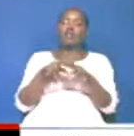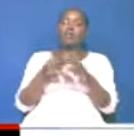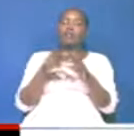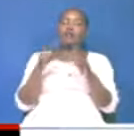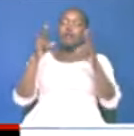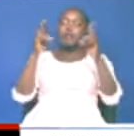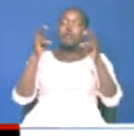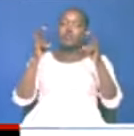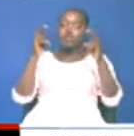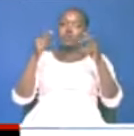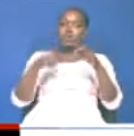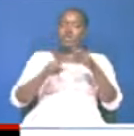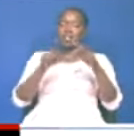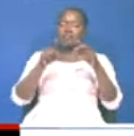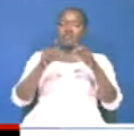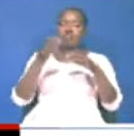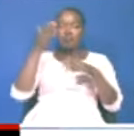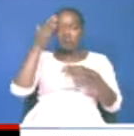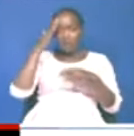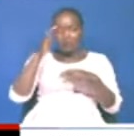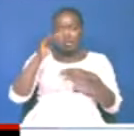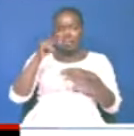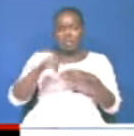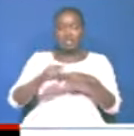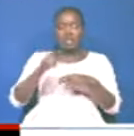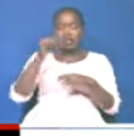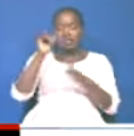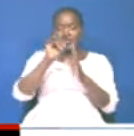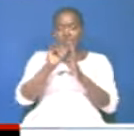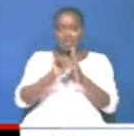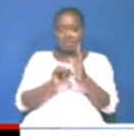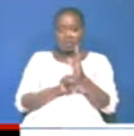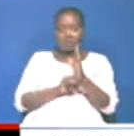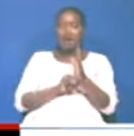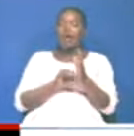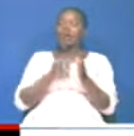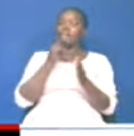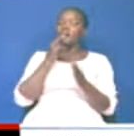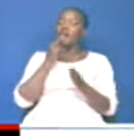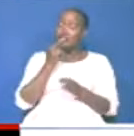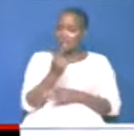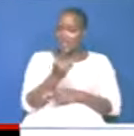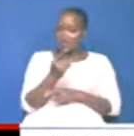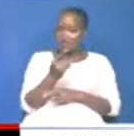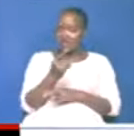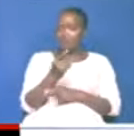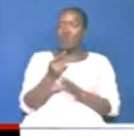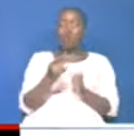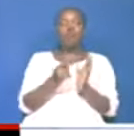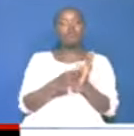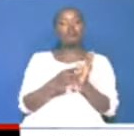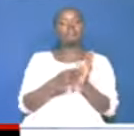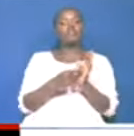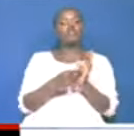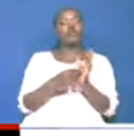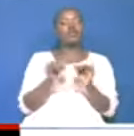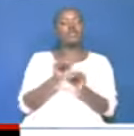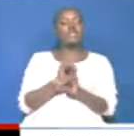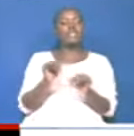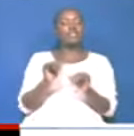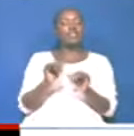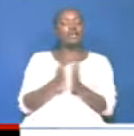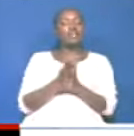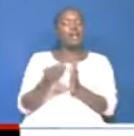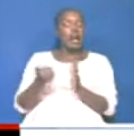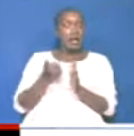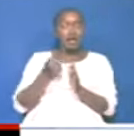self-awareness to the teenagers, self-identity, issues of being assertive, issues of menstrual when it comes to girls, and even the boys